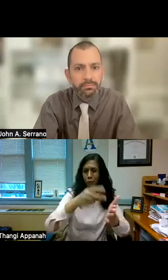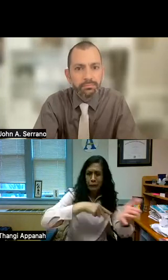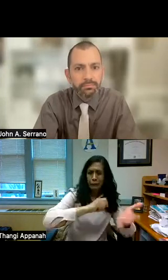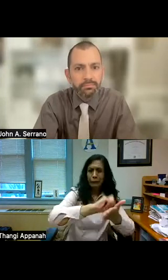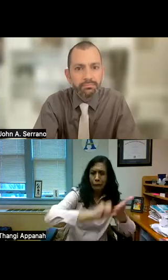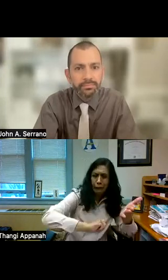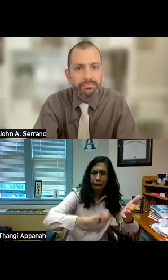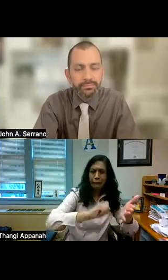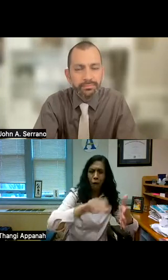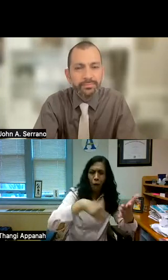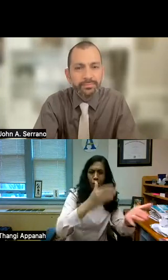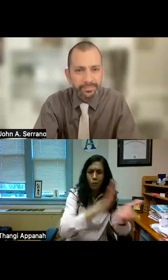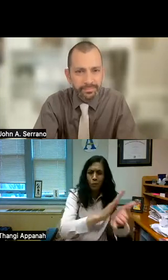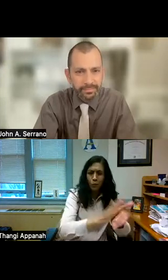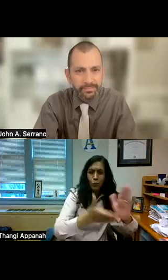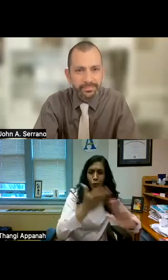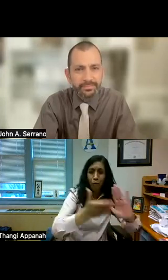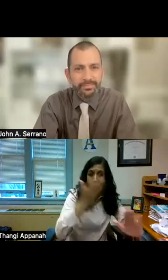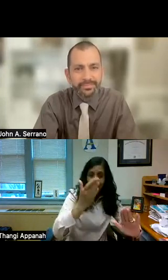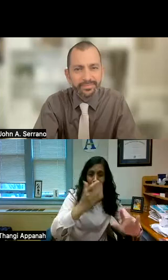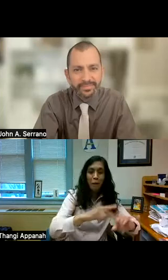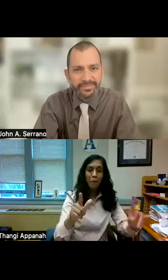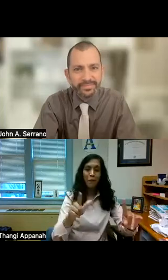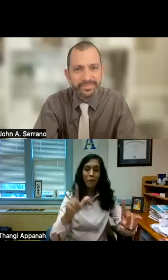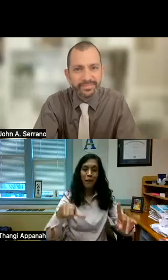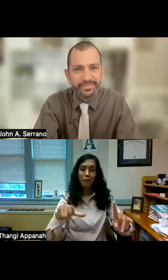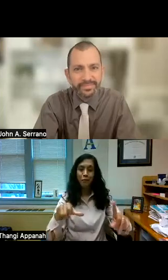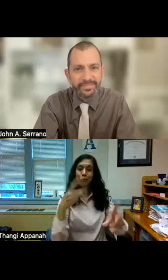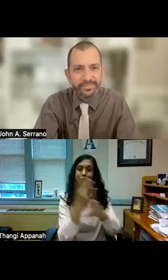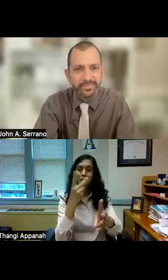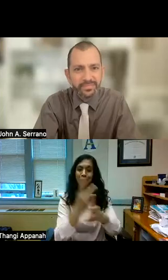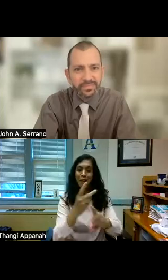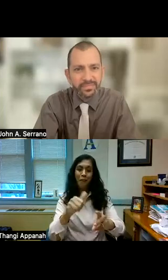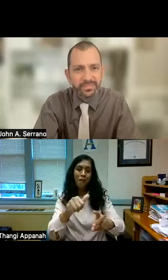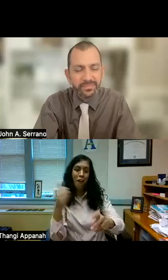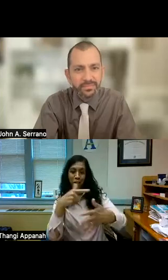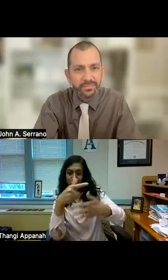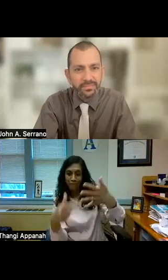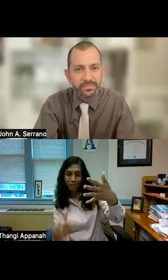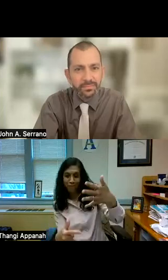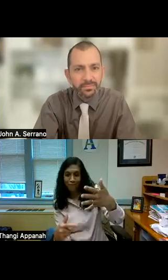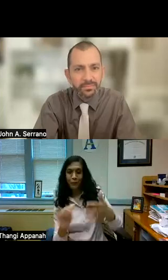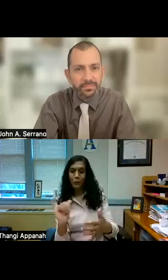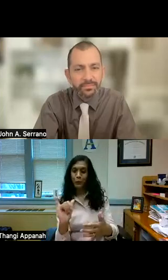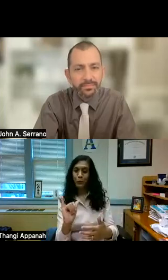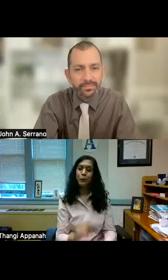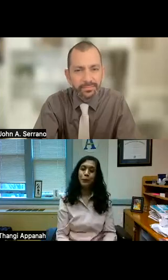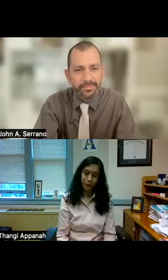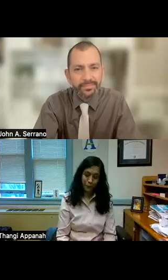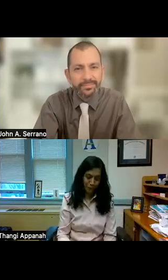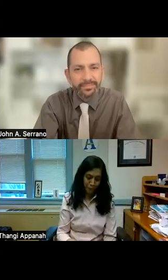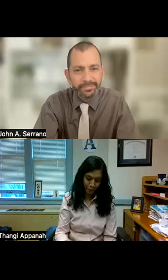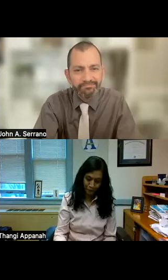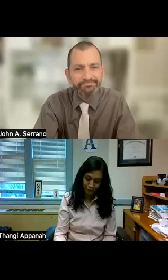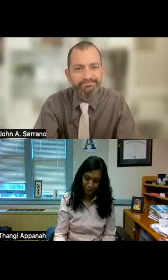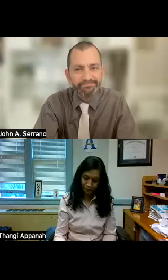So that means in survival, we have to look at how all the schools are running and be careful